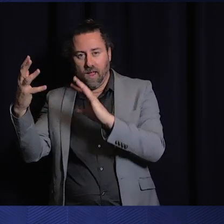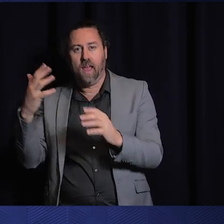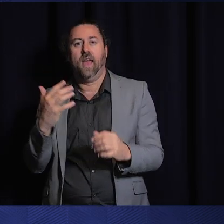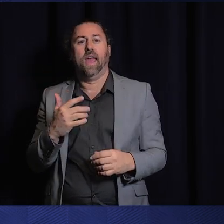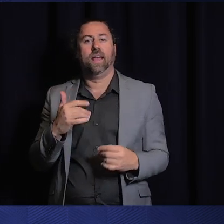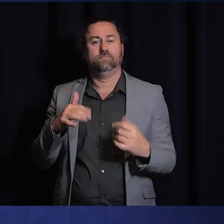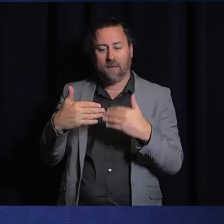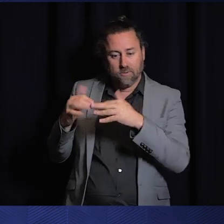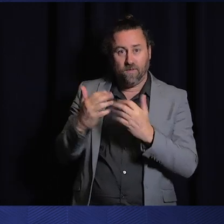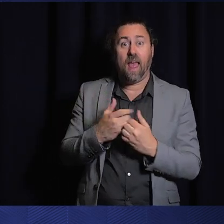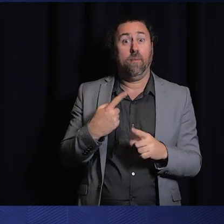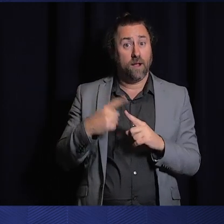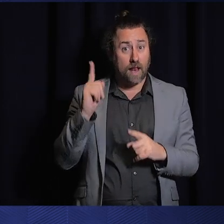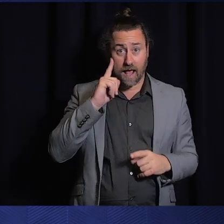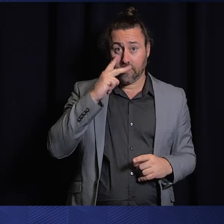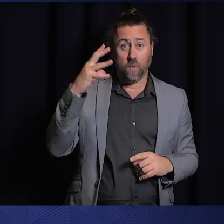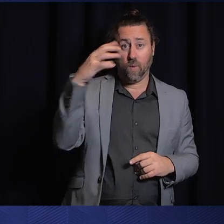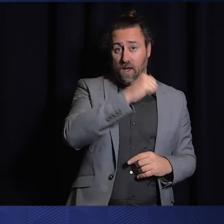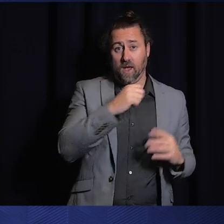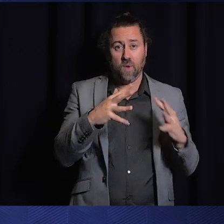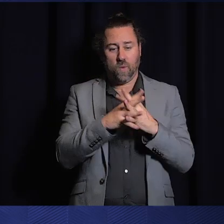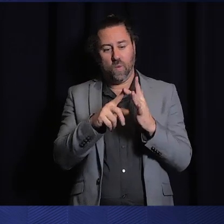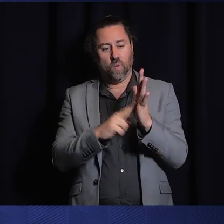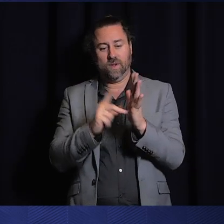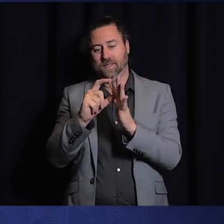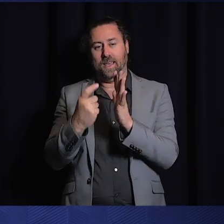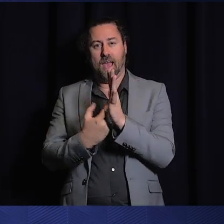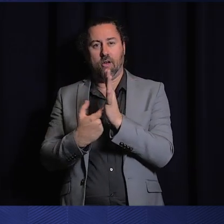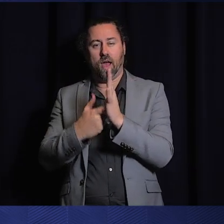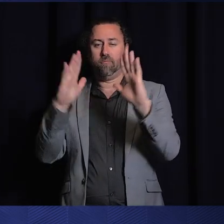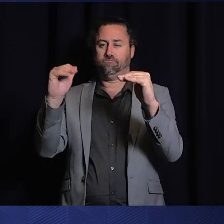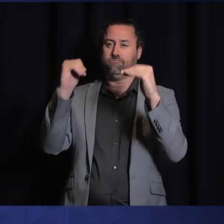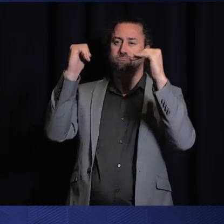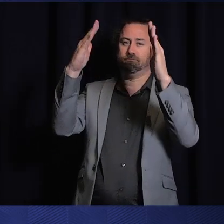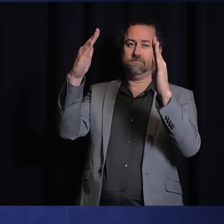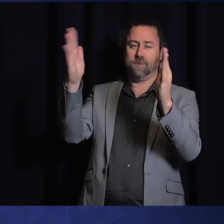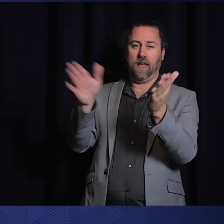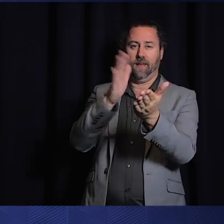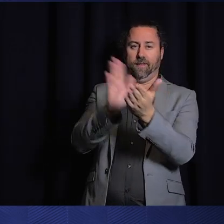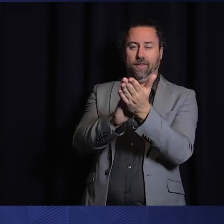last night, the winner of the WIN-DRR Excellence Award. So